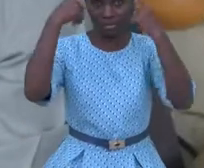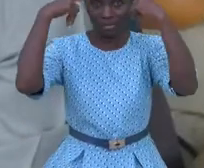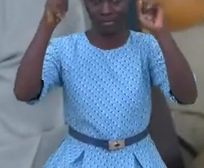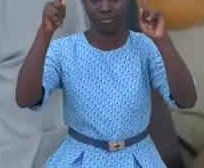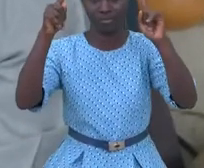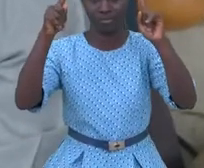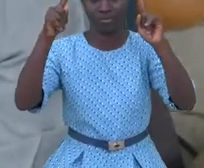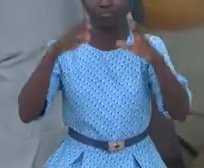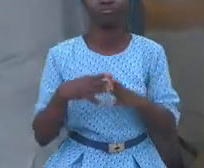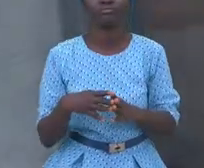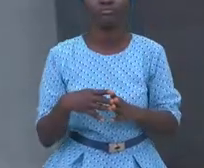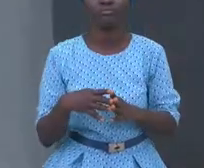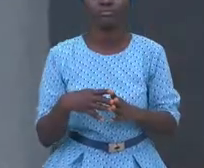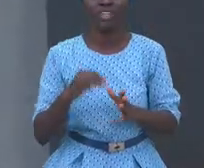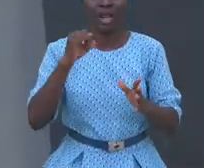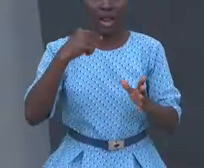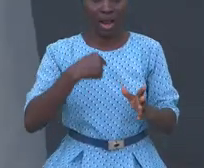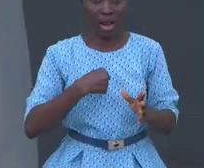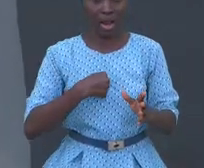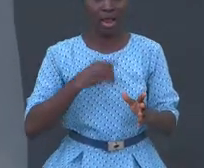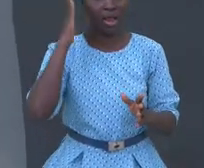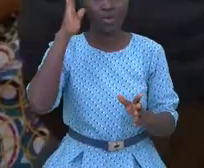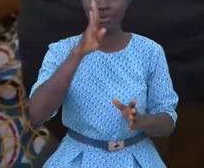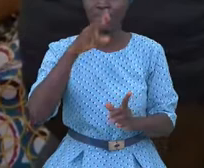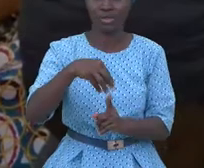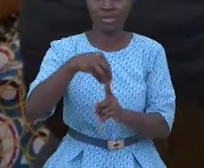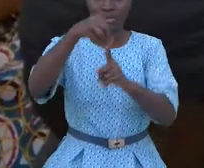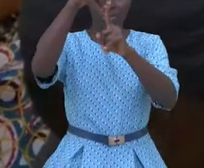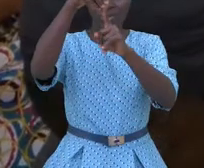Extraordinary, I will be extraordinary.